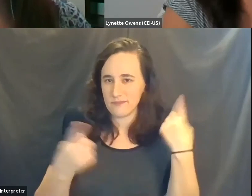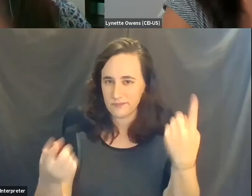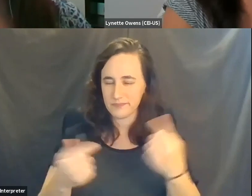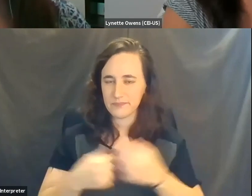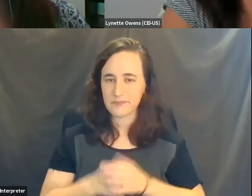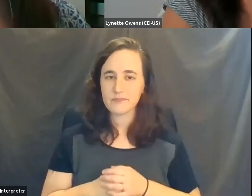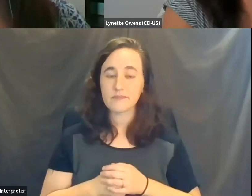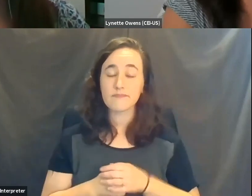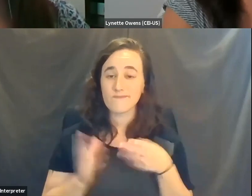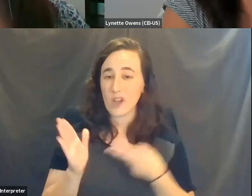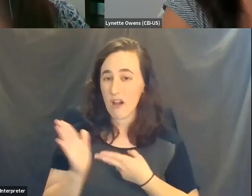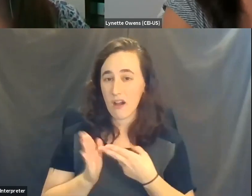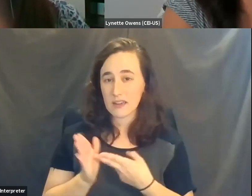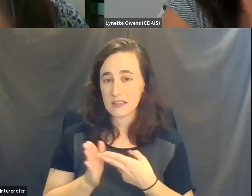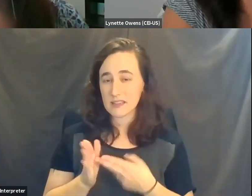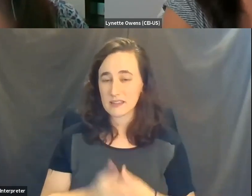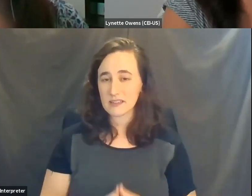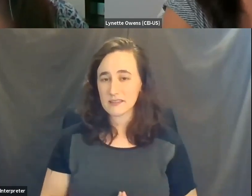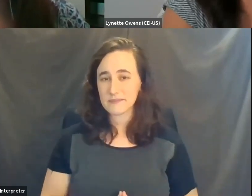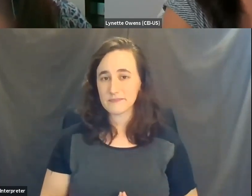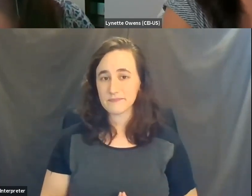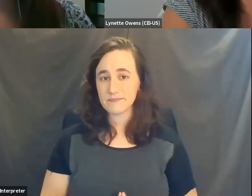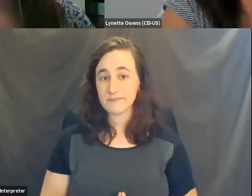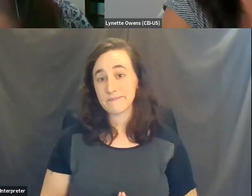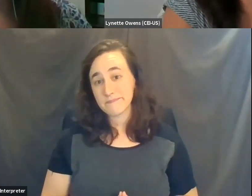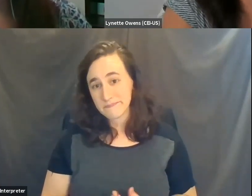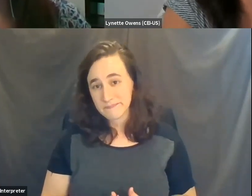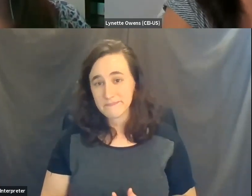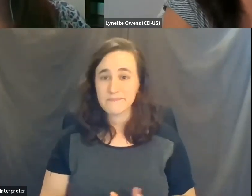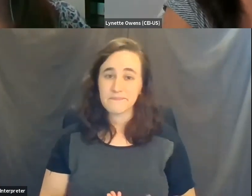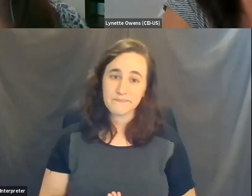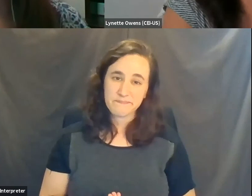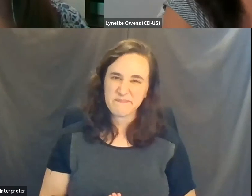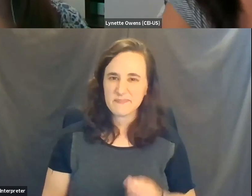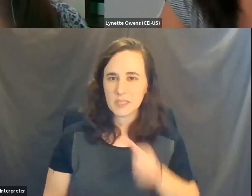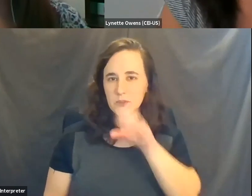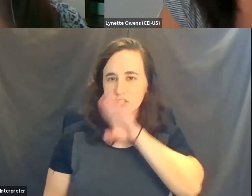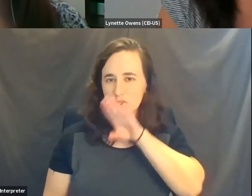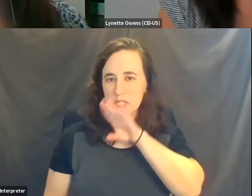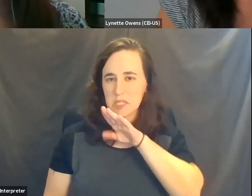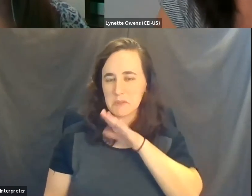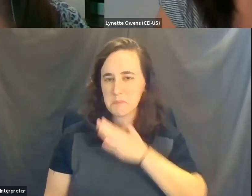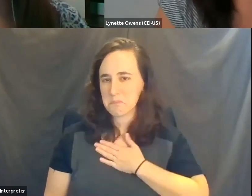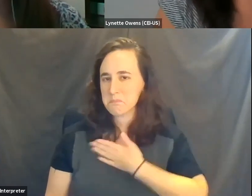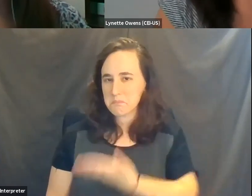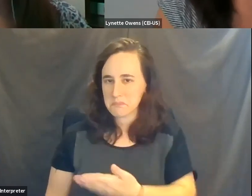To be honest, if I can be candid, it's a little frustrating that